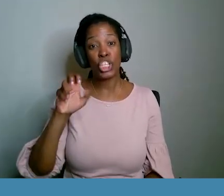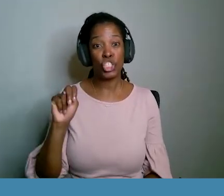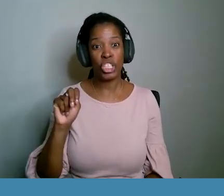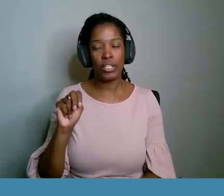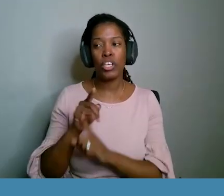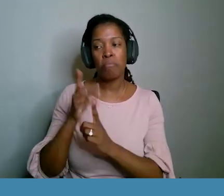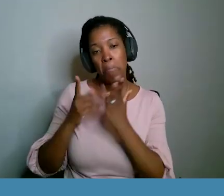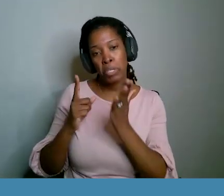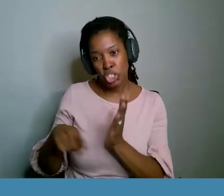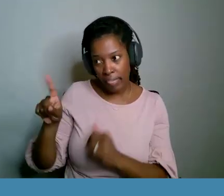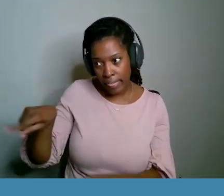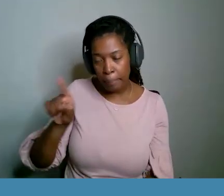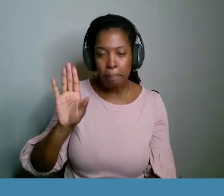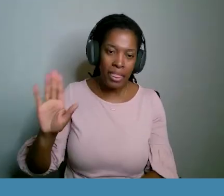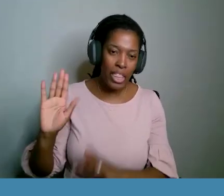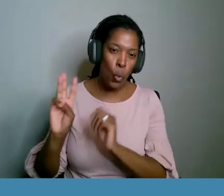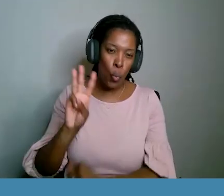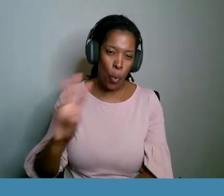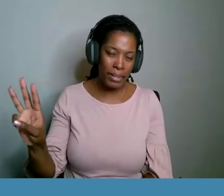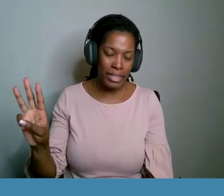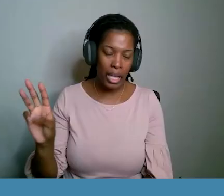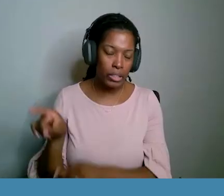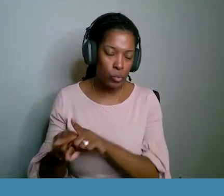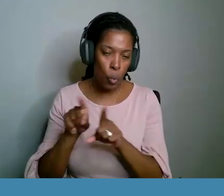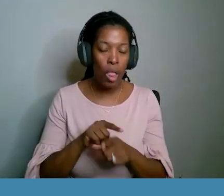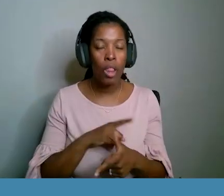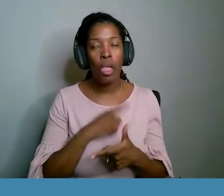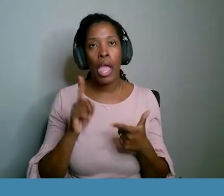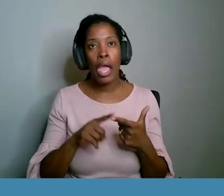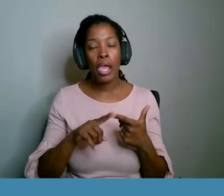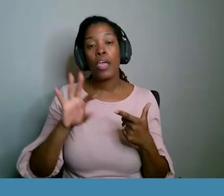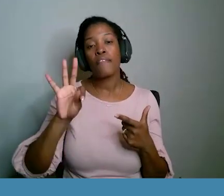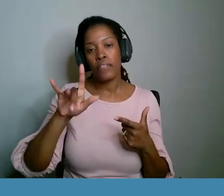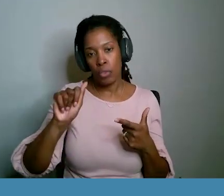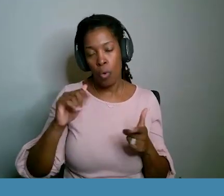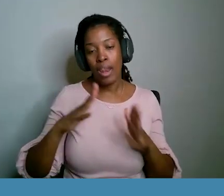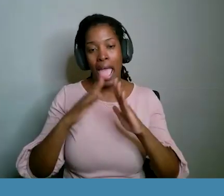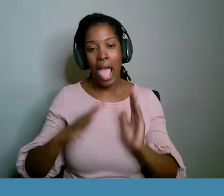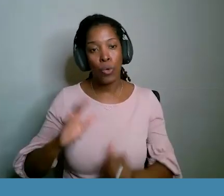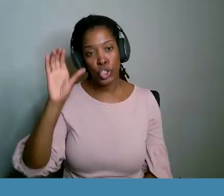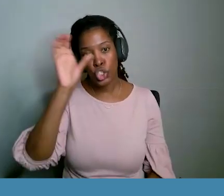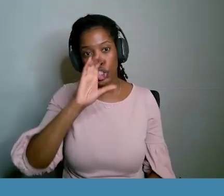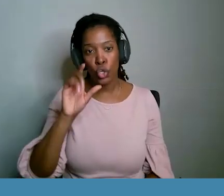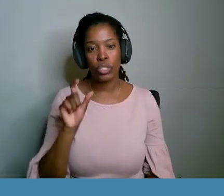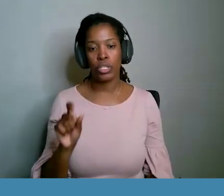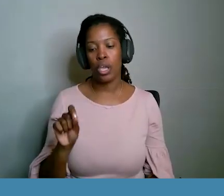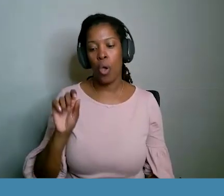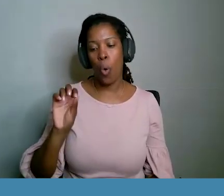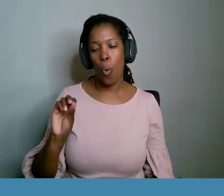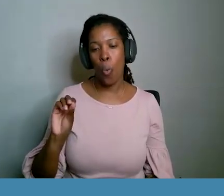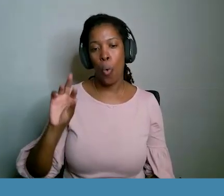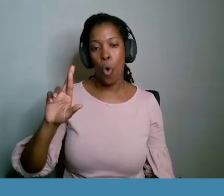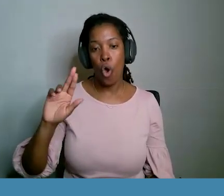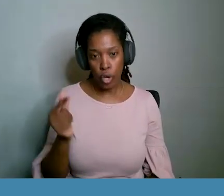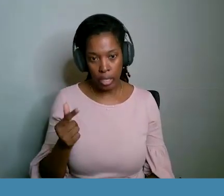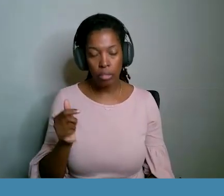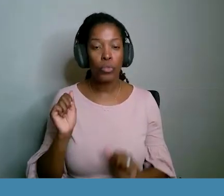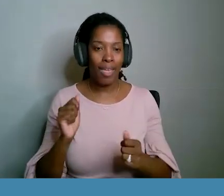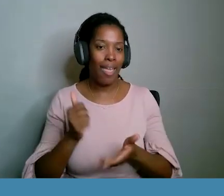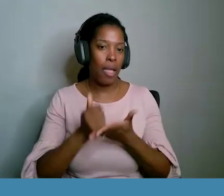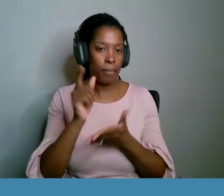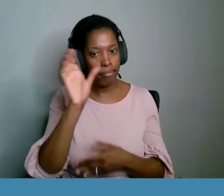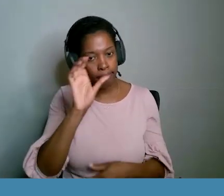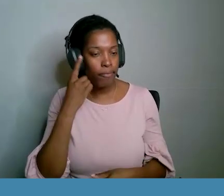out or check out their website as well. And then there's also FloridaHousingSearch.org where you can try to search for those housing options